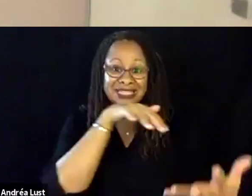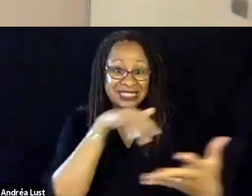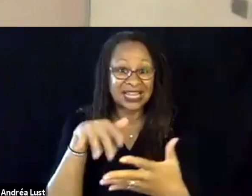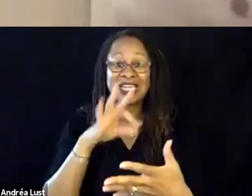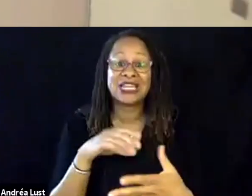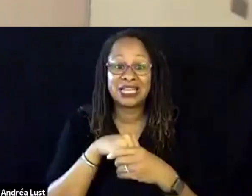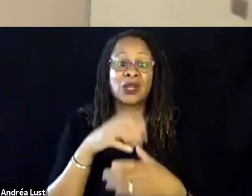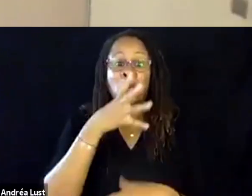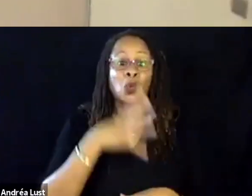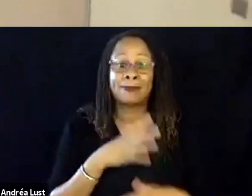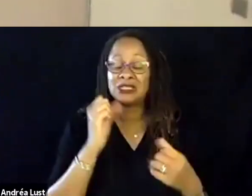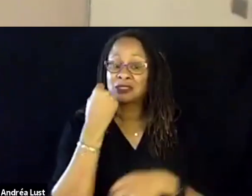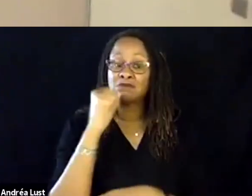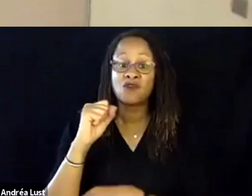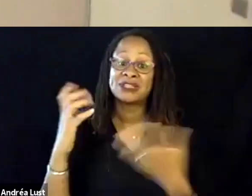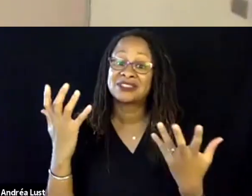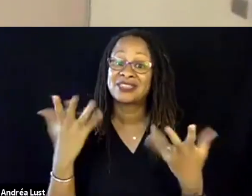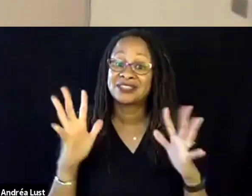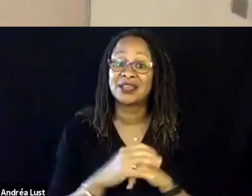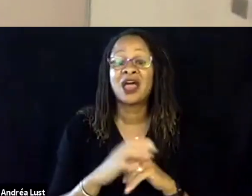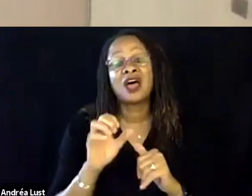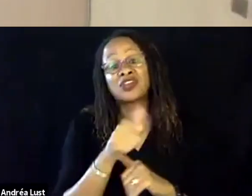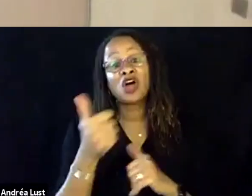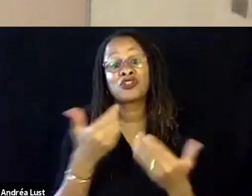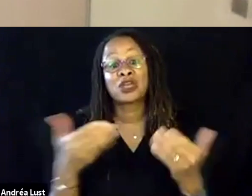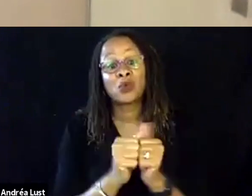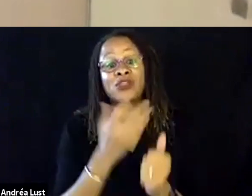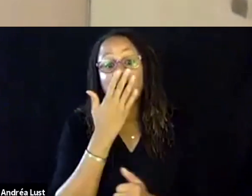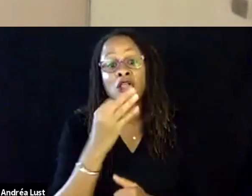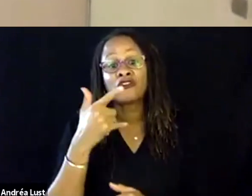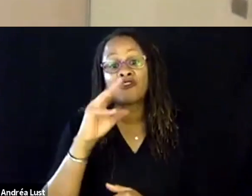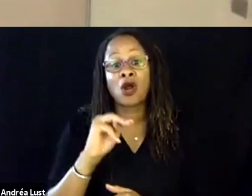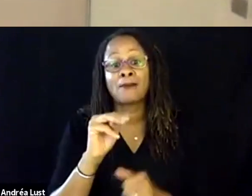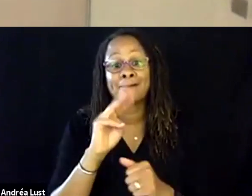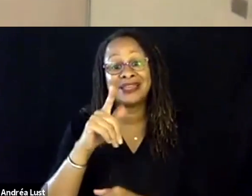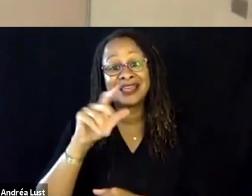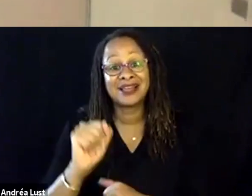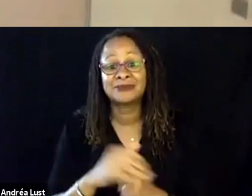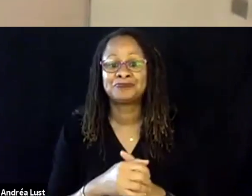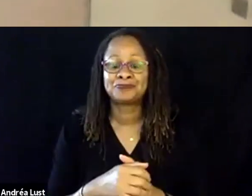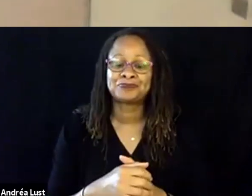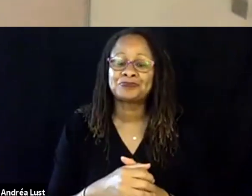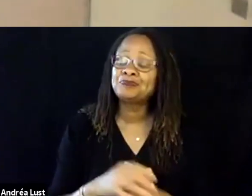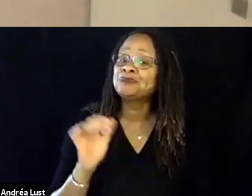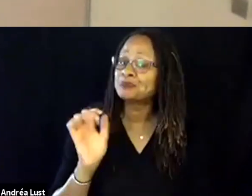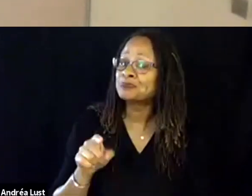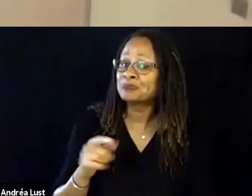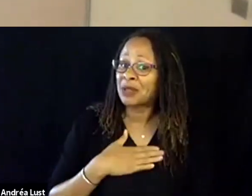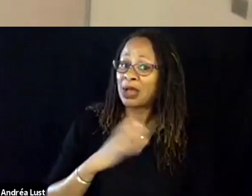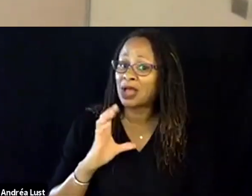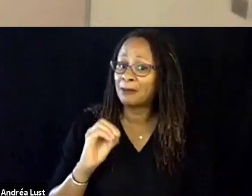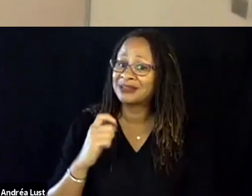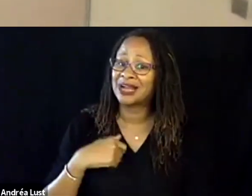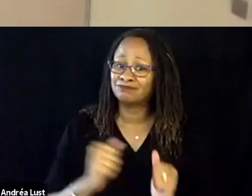movement. That's what she was. The other thing with Color Farm Media is Color Farm Media is a company that I